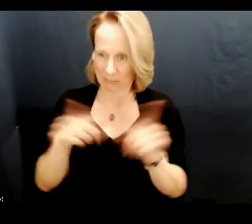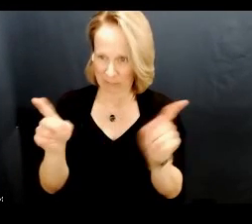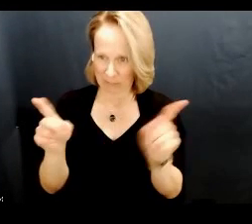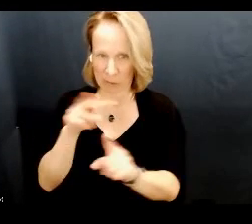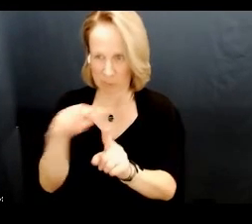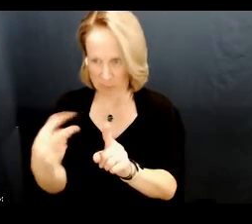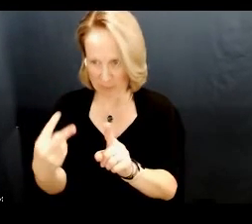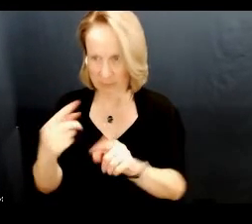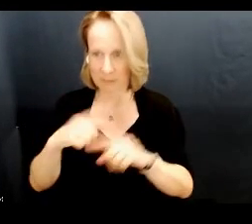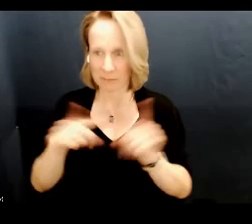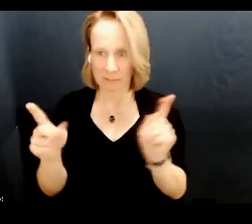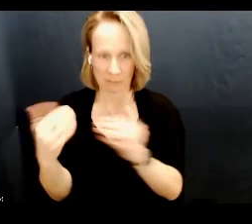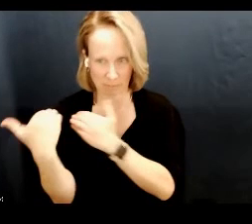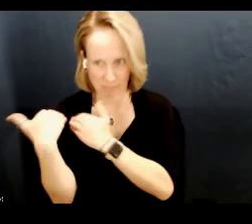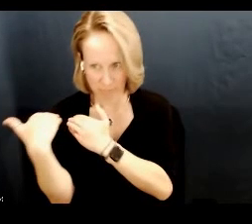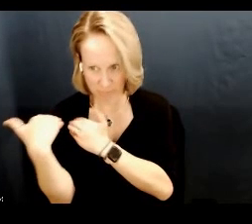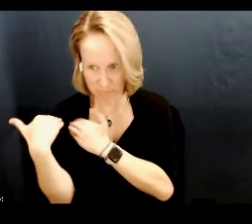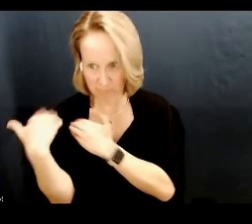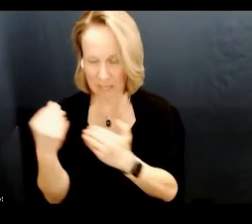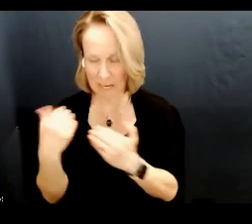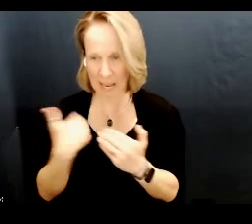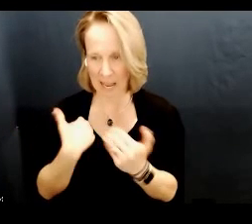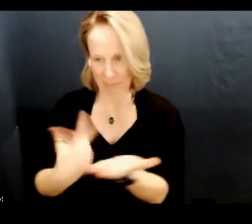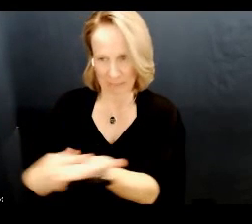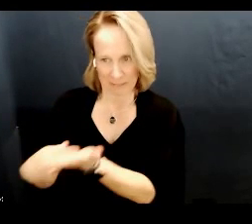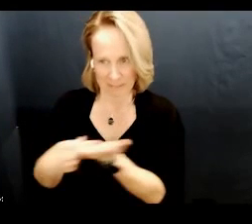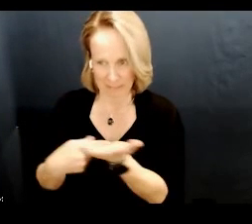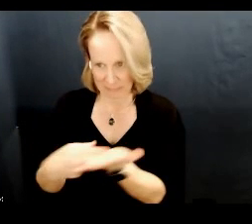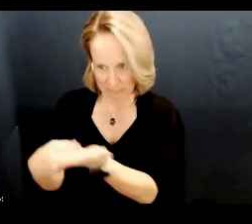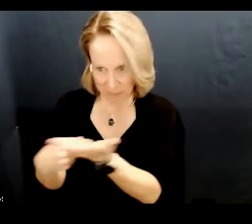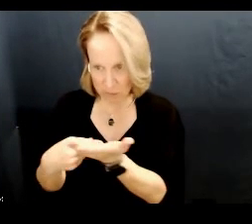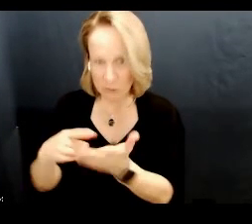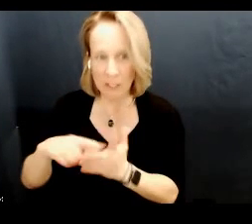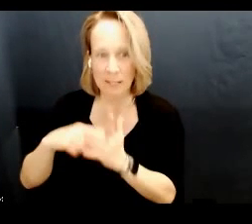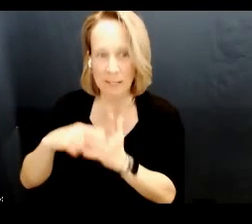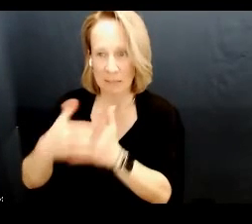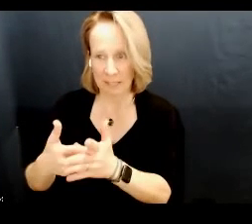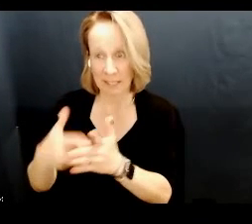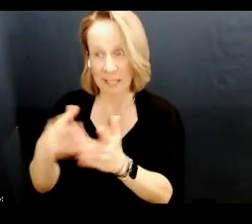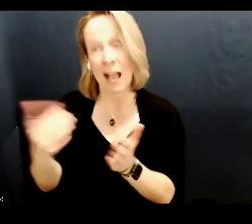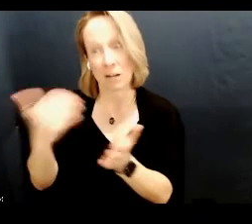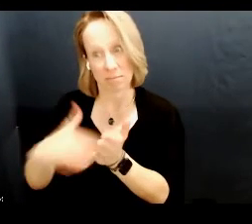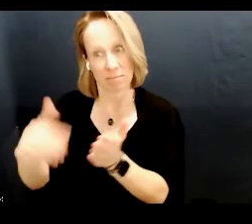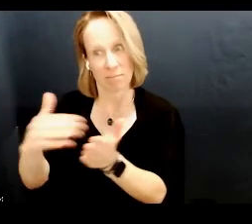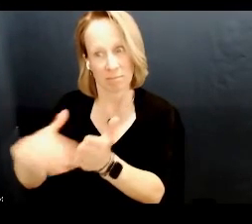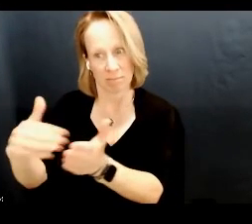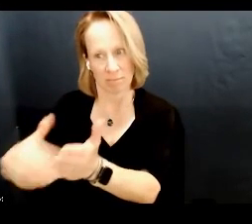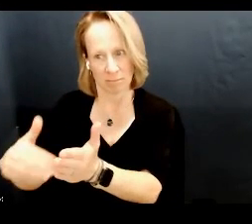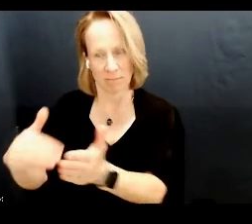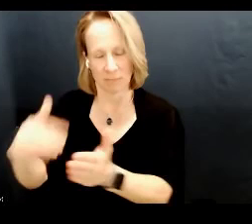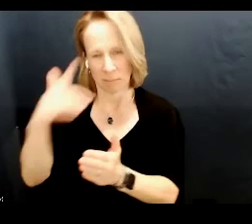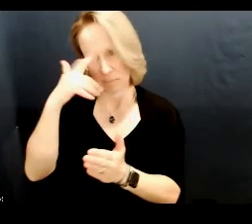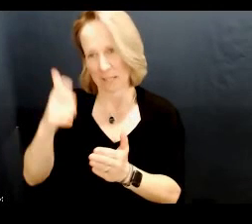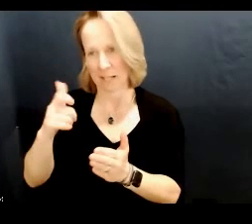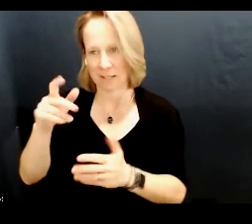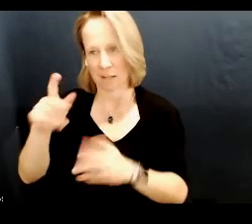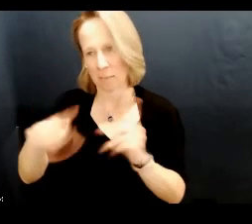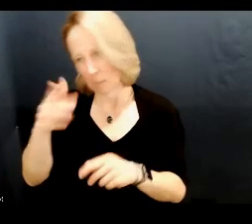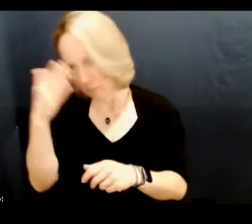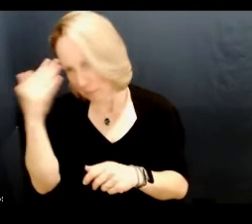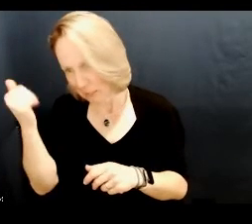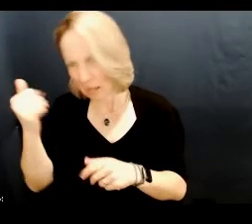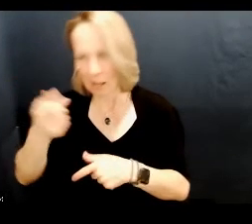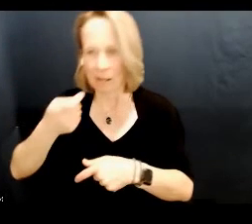obligations, and having that conversation at the very outset and repeatedly, because there's turnover, people forget, et cetera, is